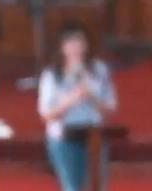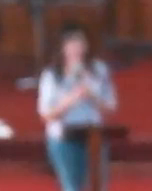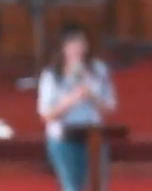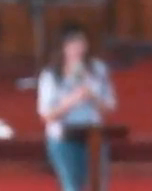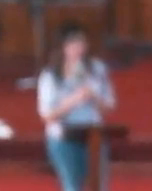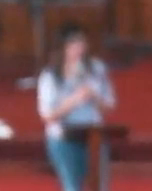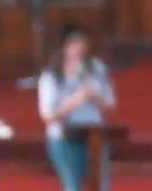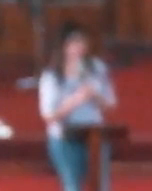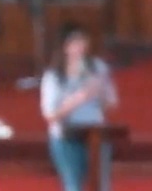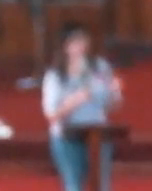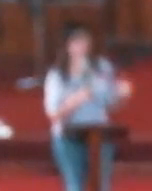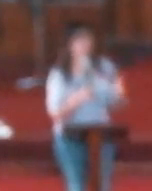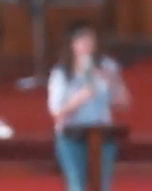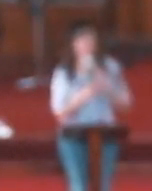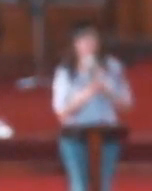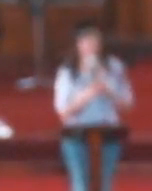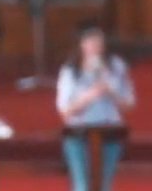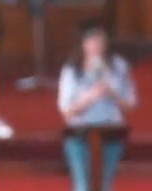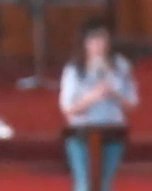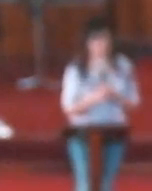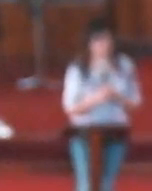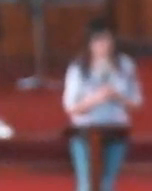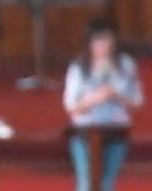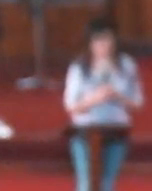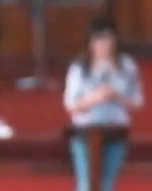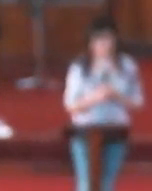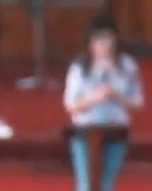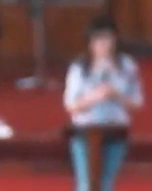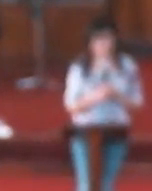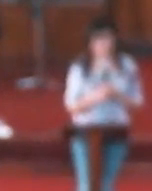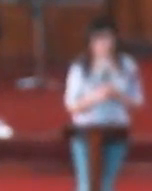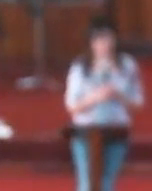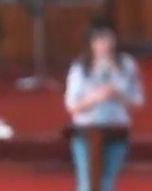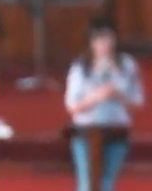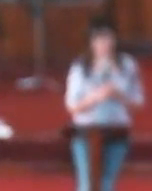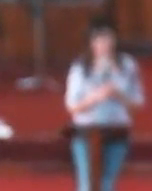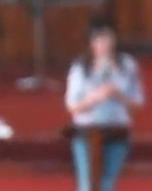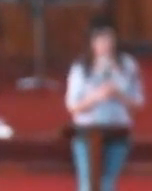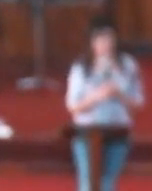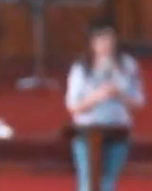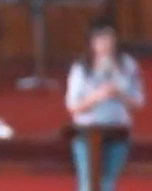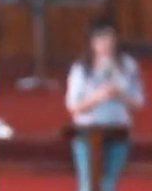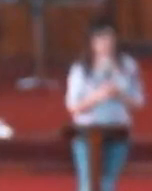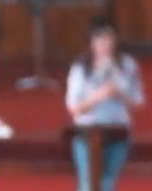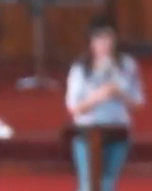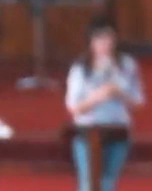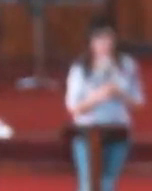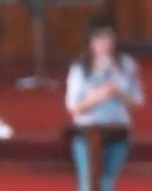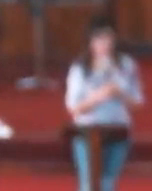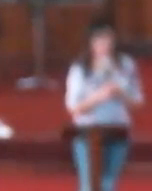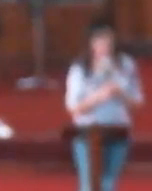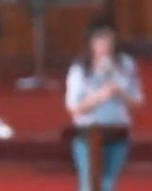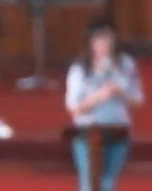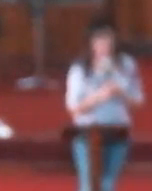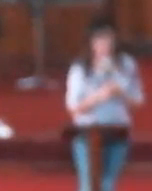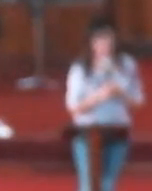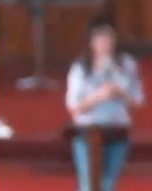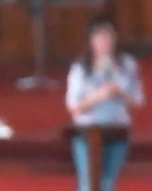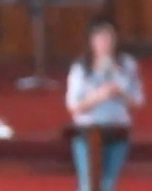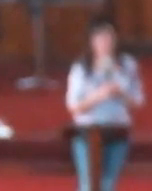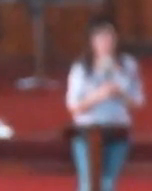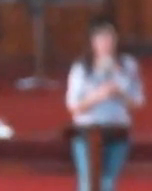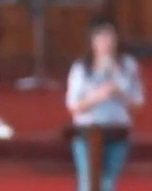learning and growth with the Lord and how to move with Jesus. Pero Jesús está diciendo la montaña es este demonio grande y